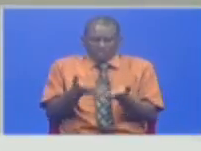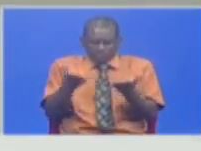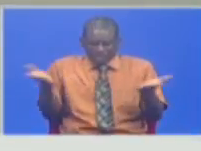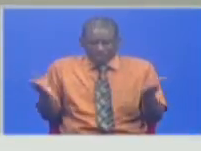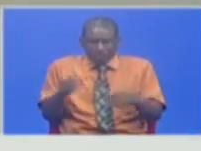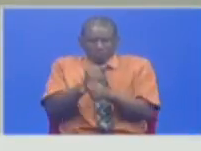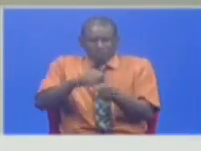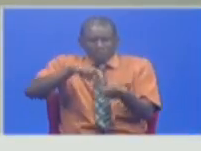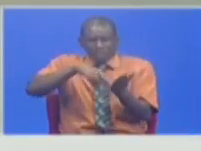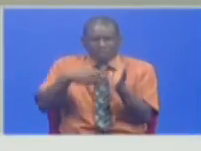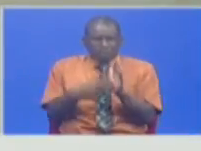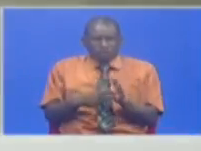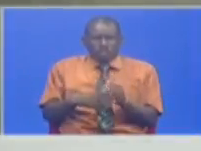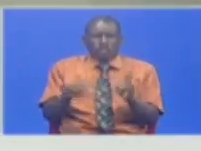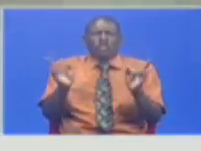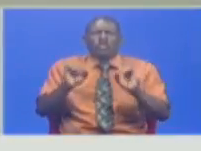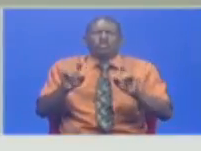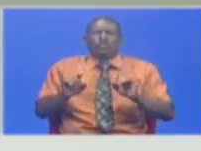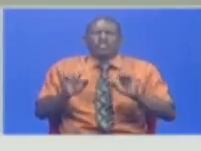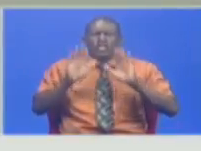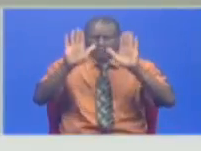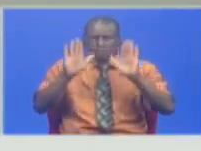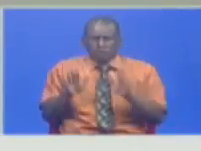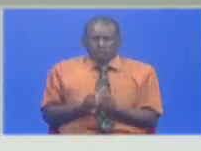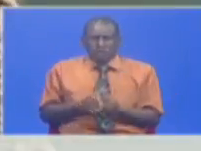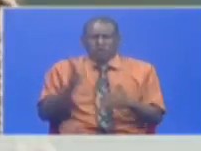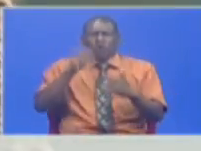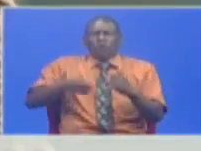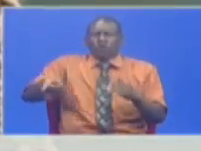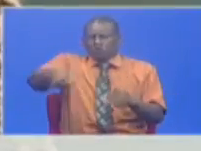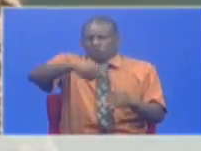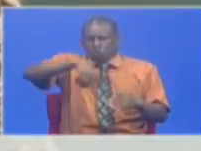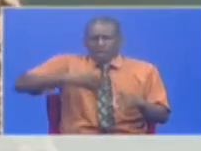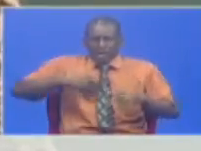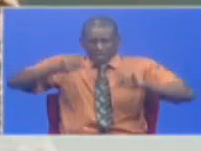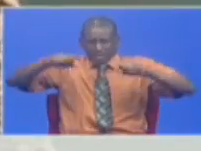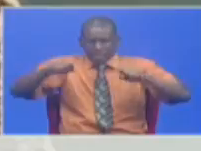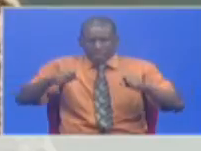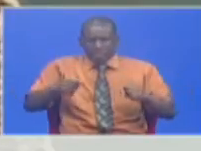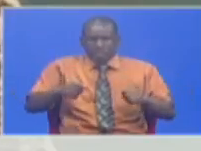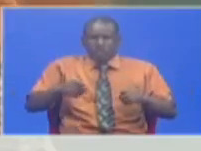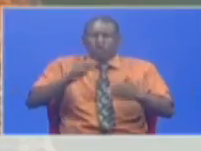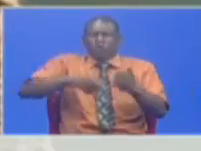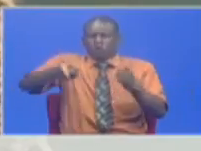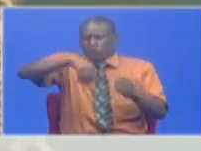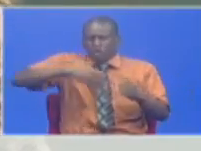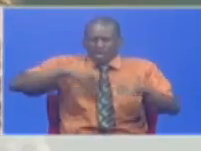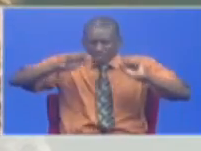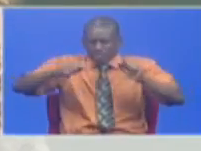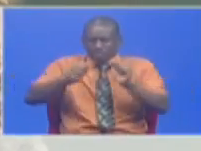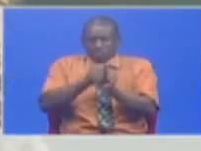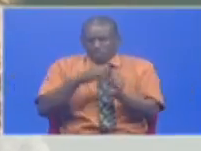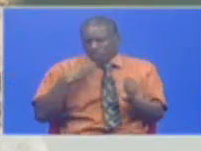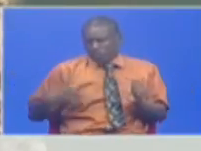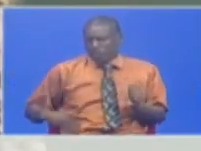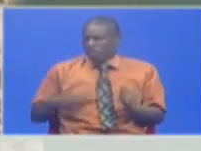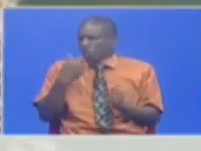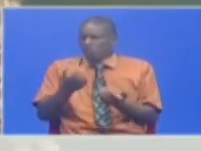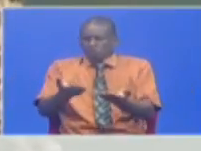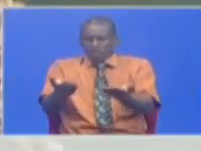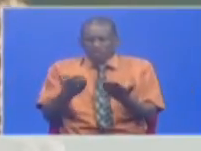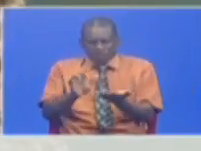the project unviable. Ile tulikuwa tumekubaliana na wale ambao ni wa China ambao walitupatia hii